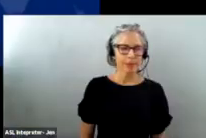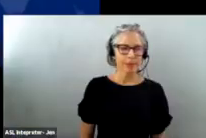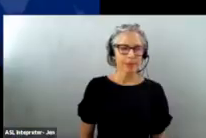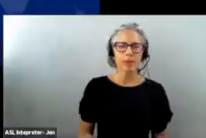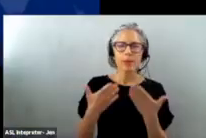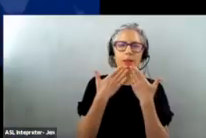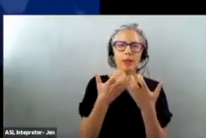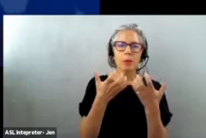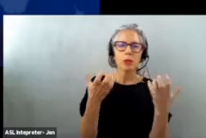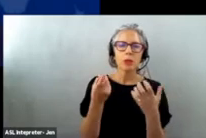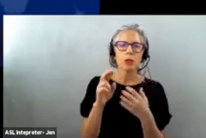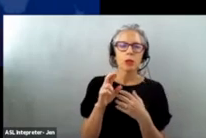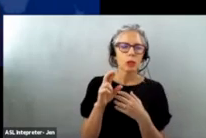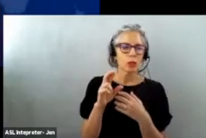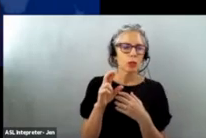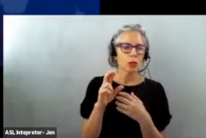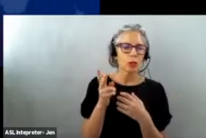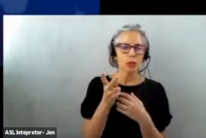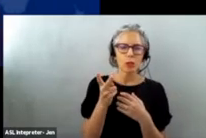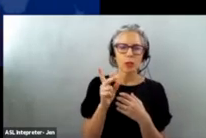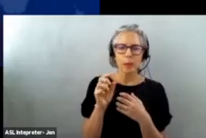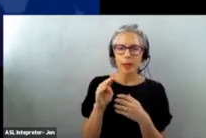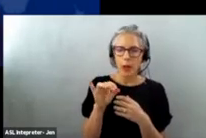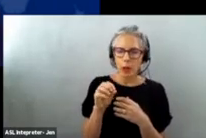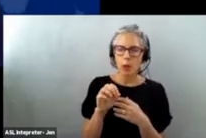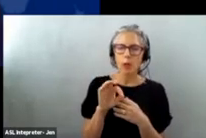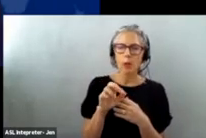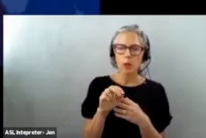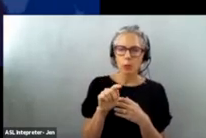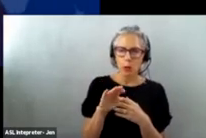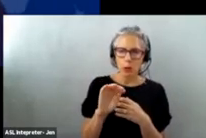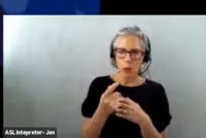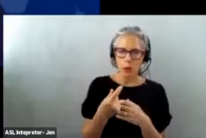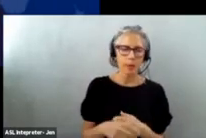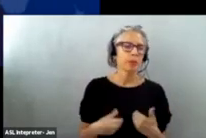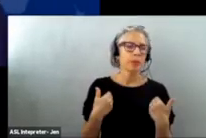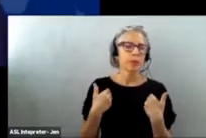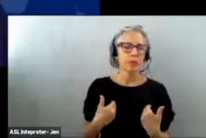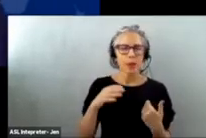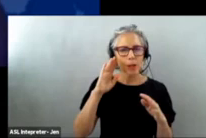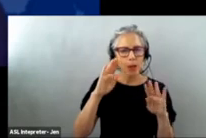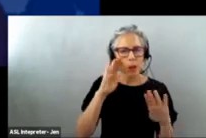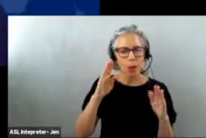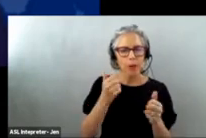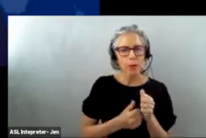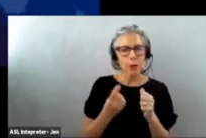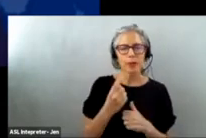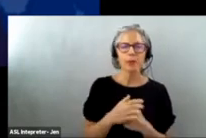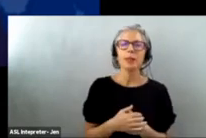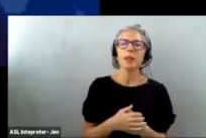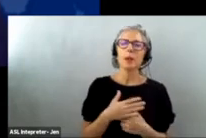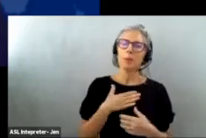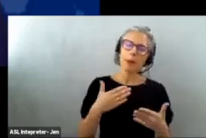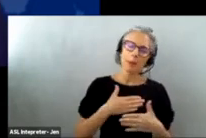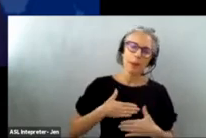Thank you very much, Dr. Forsberg, Dr. Damiano. Hello, everyone. I'm Sumi Arielli. I'm an associate professor at the Duke Global Health Institute, and it's my